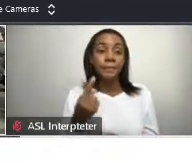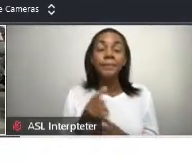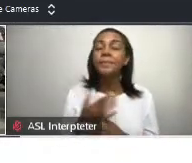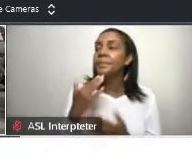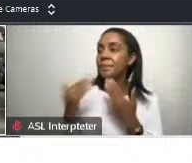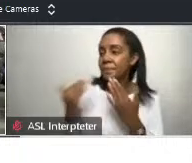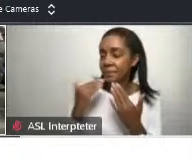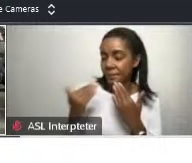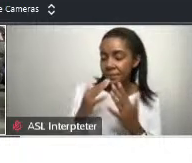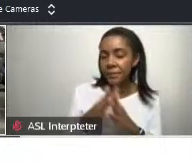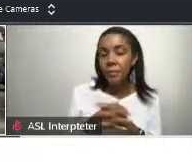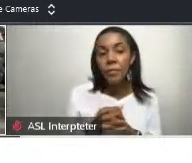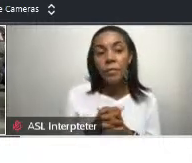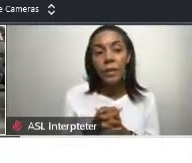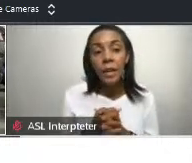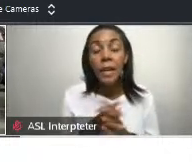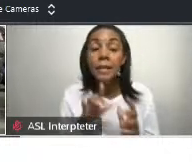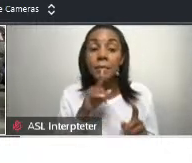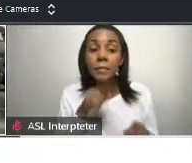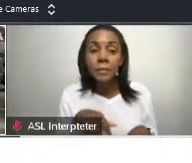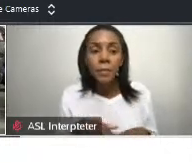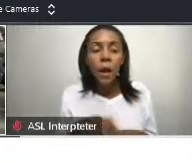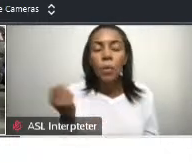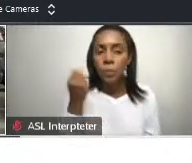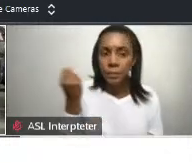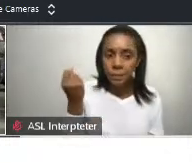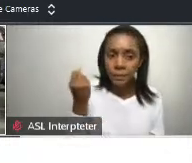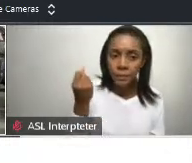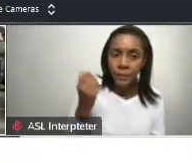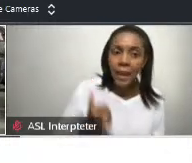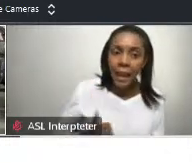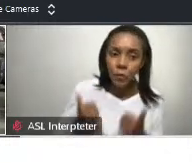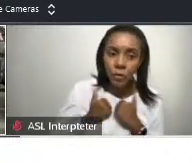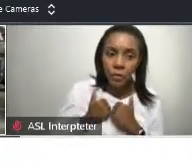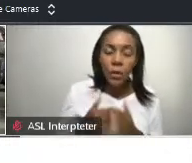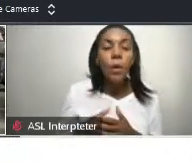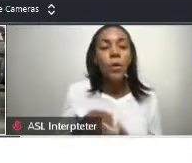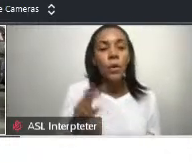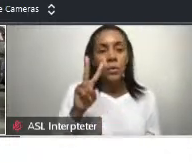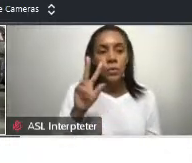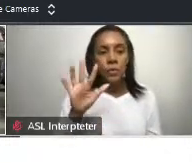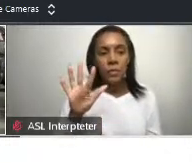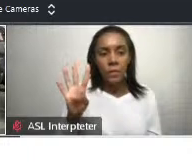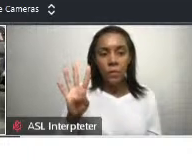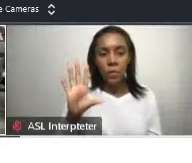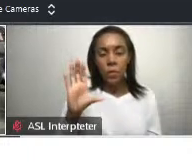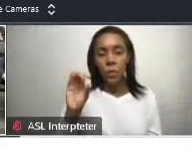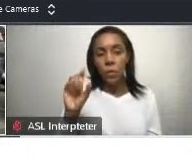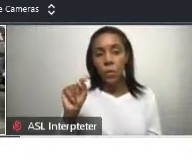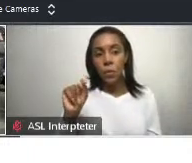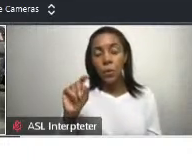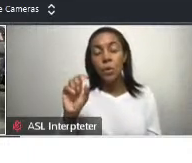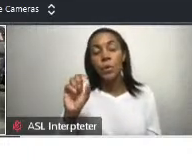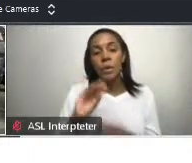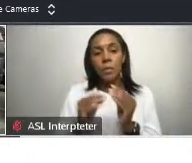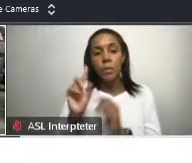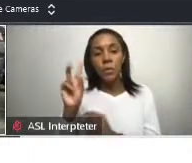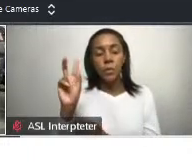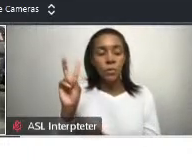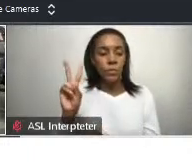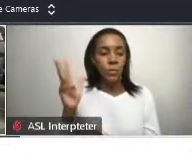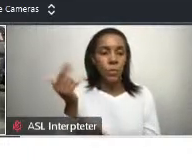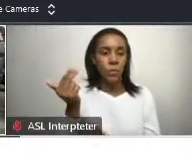you, Councilman Carlisle. Mr. Farmer, hold on one second. Address for the record, please. 254 Court, Suite 213, Memphis,